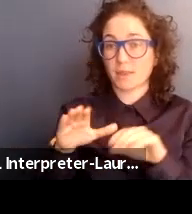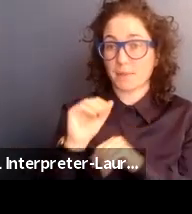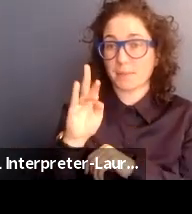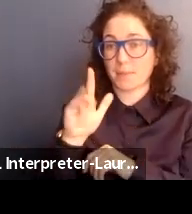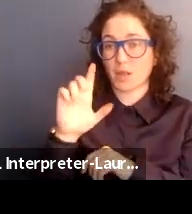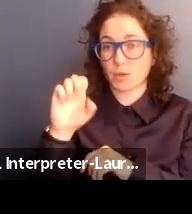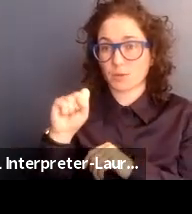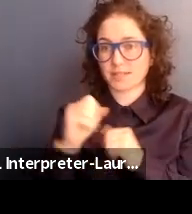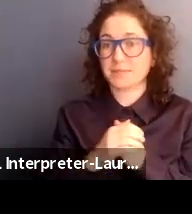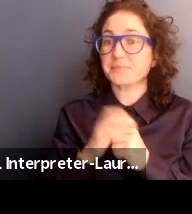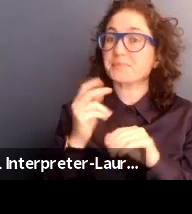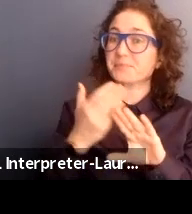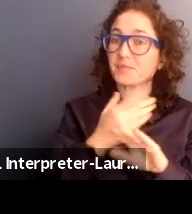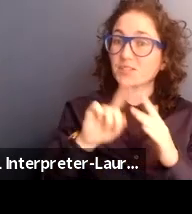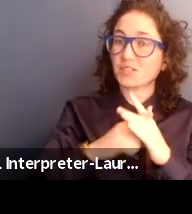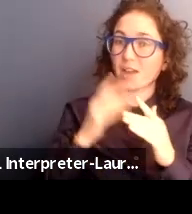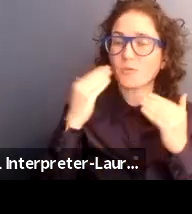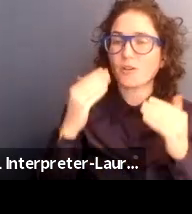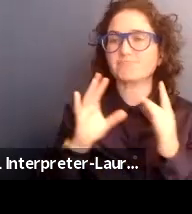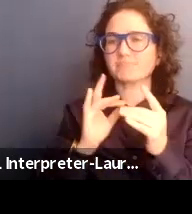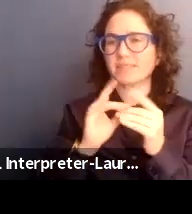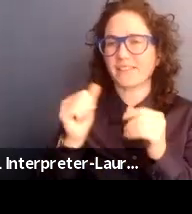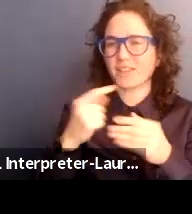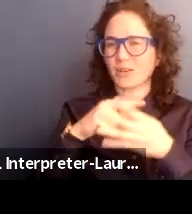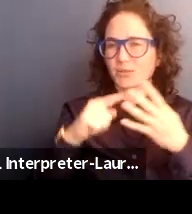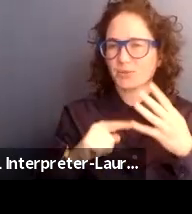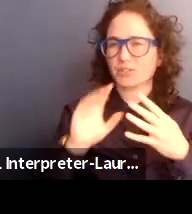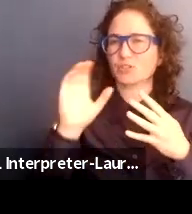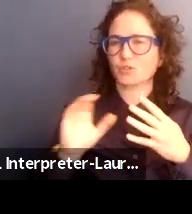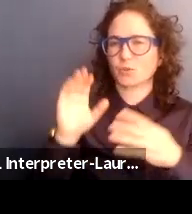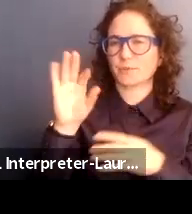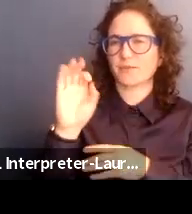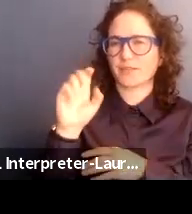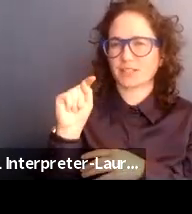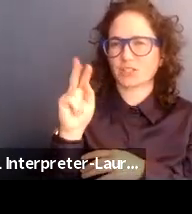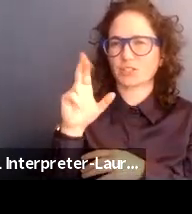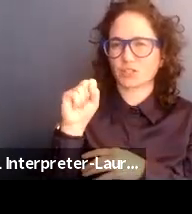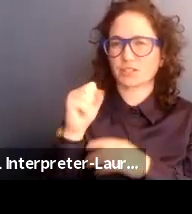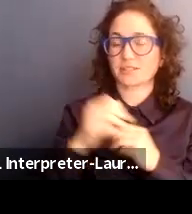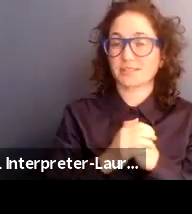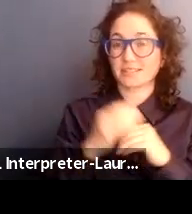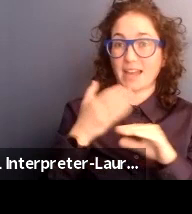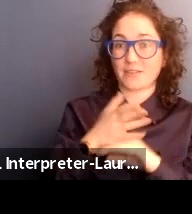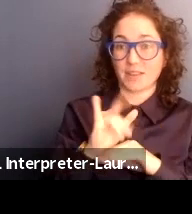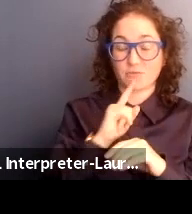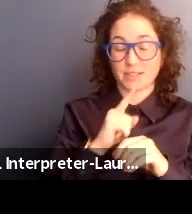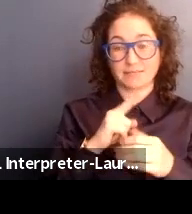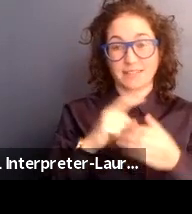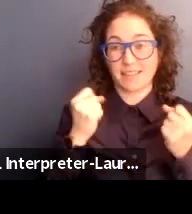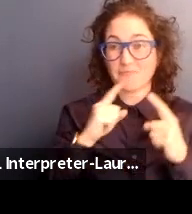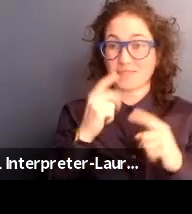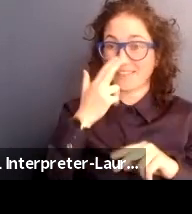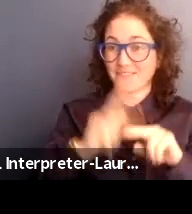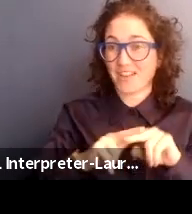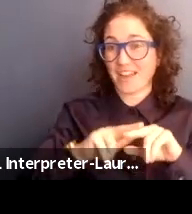Before we get started, let me just go over a few of the Zoom features, and then we have a lot of fun learning and